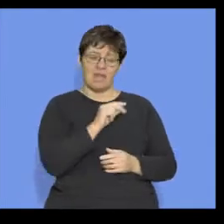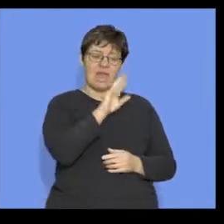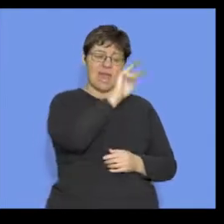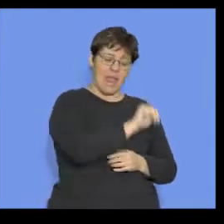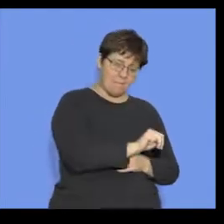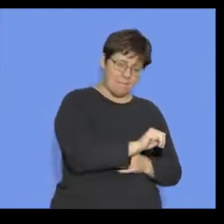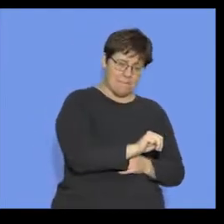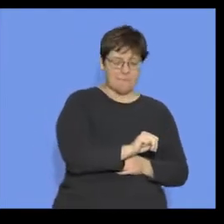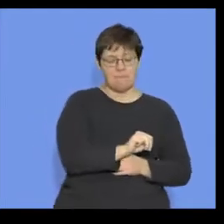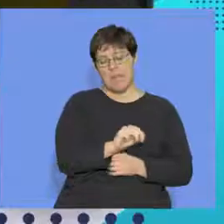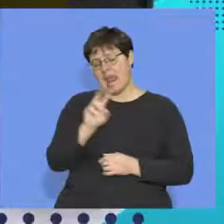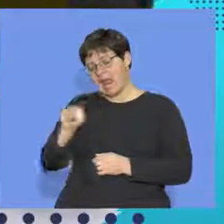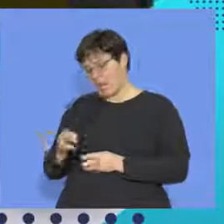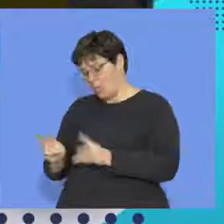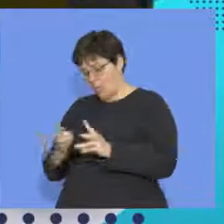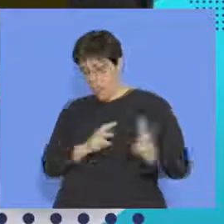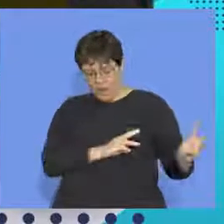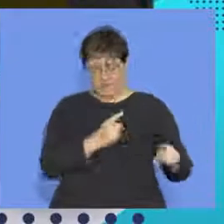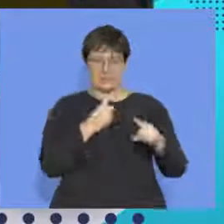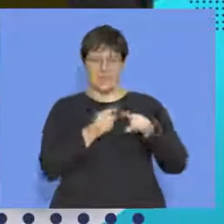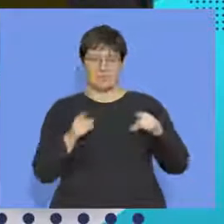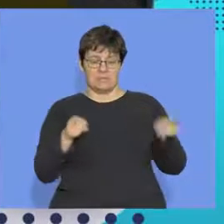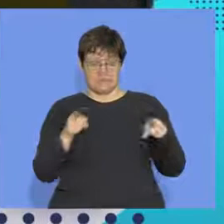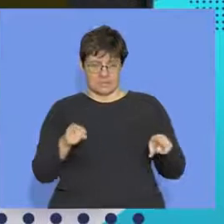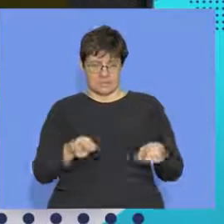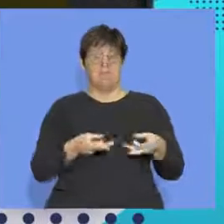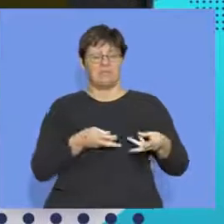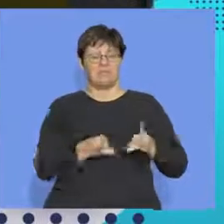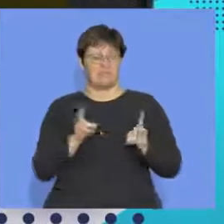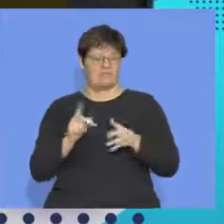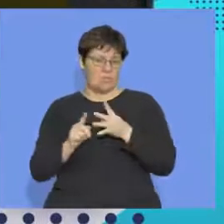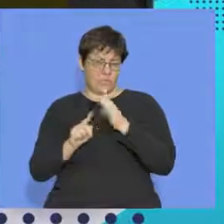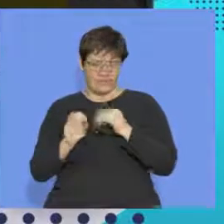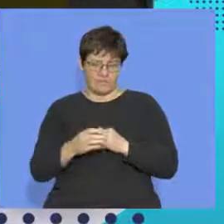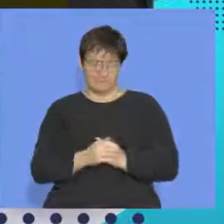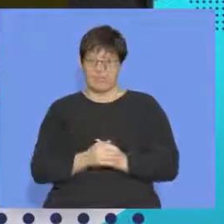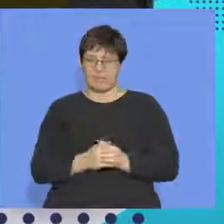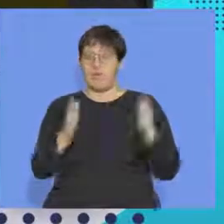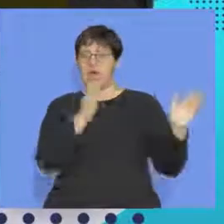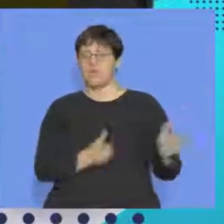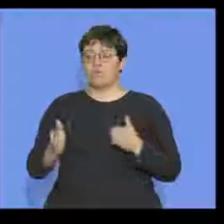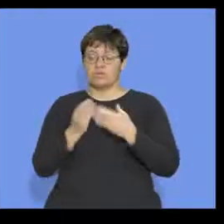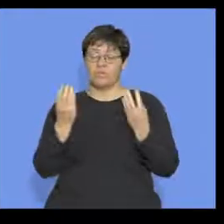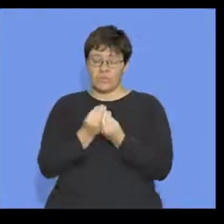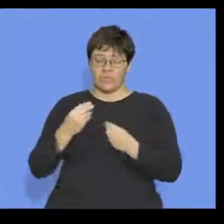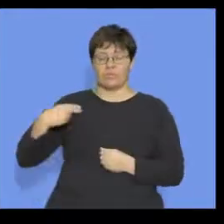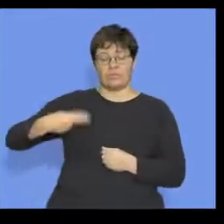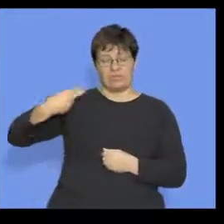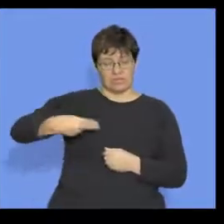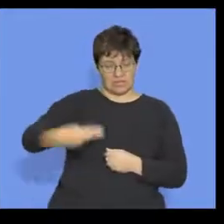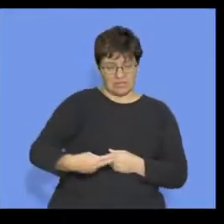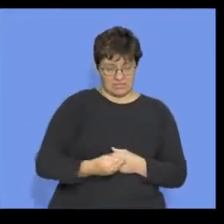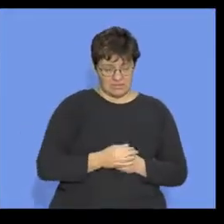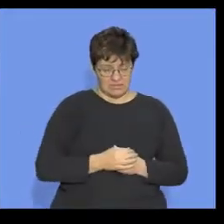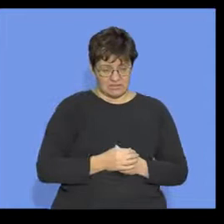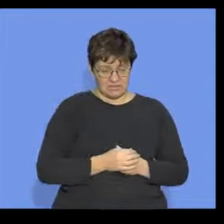have M way of doing something and N way of doing something, I multiply those, I find ways of doing. Then arrangement with repetition.